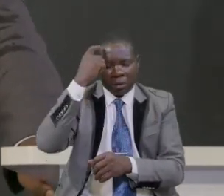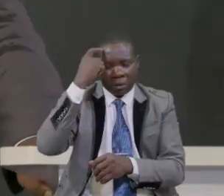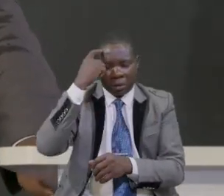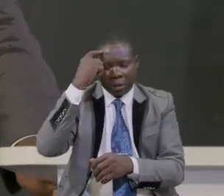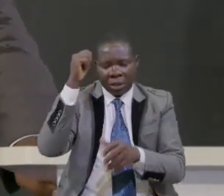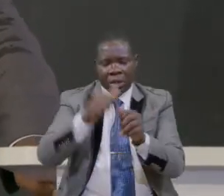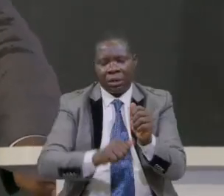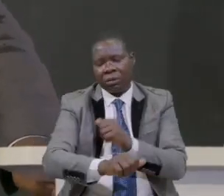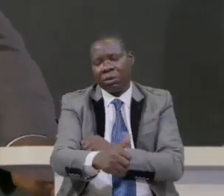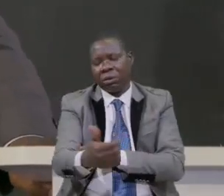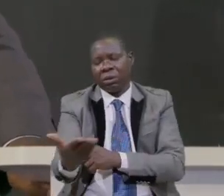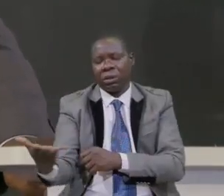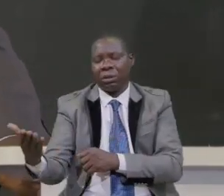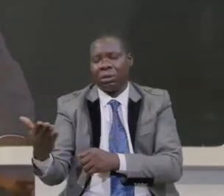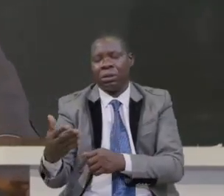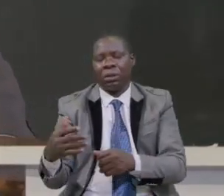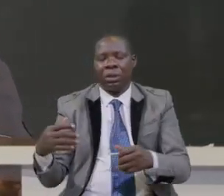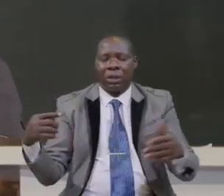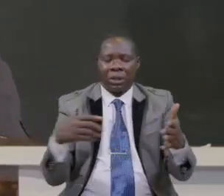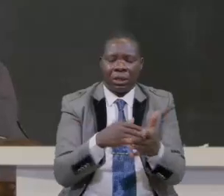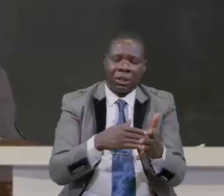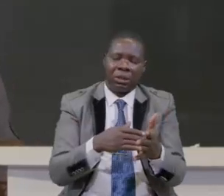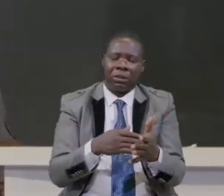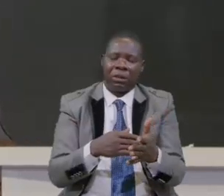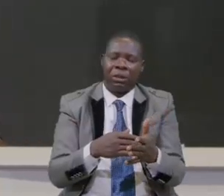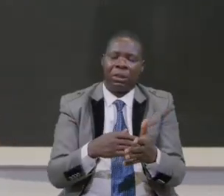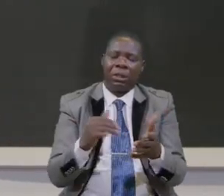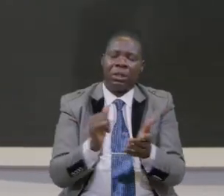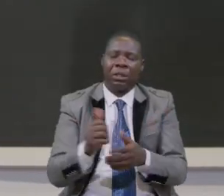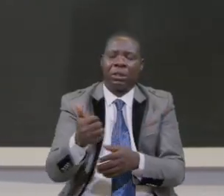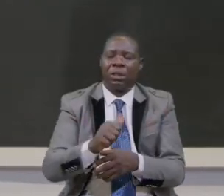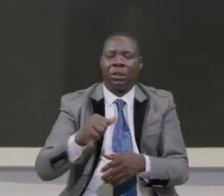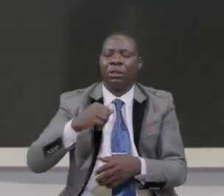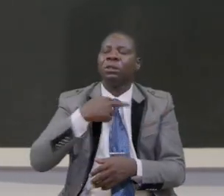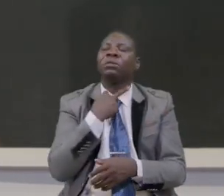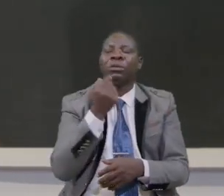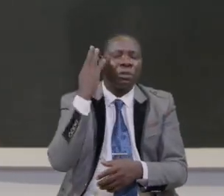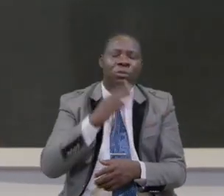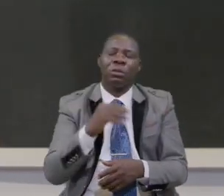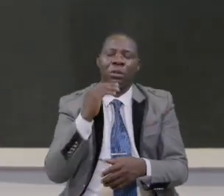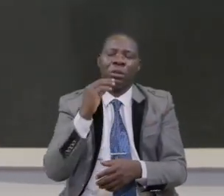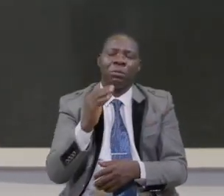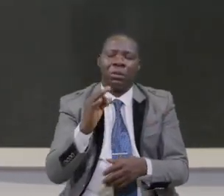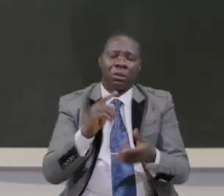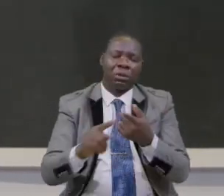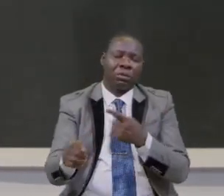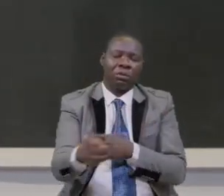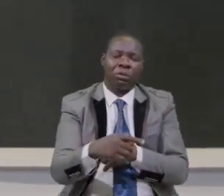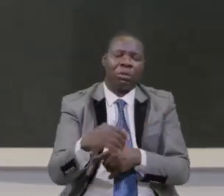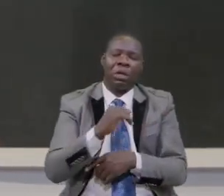thing contrary that any voice will minister to you, I render